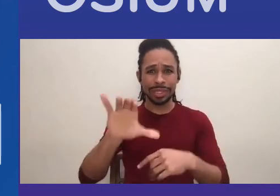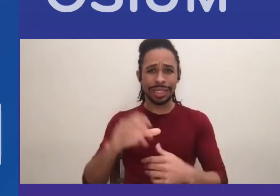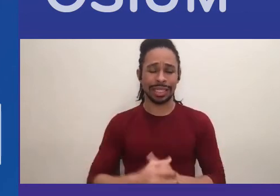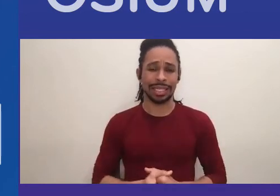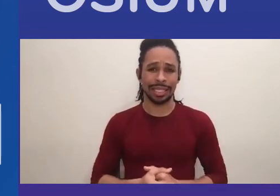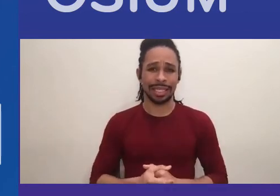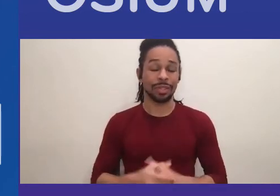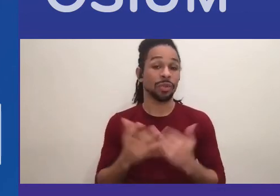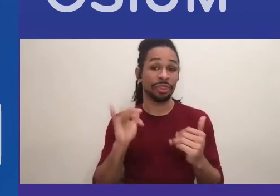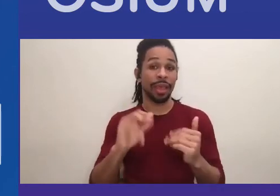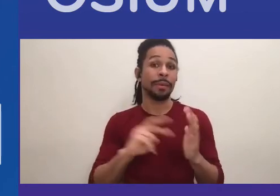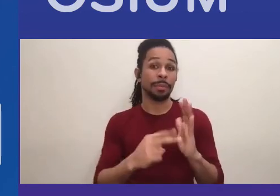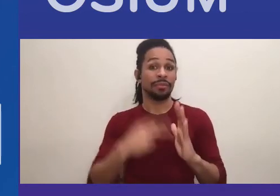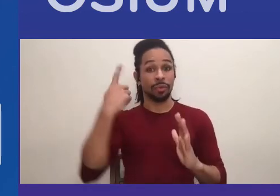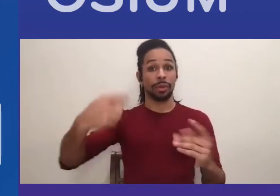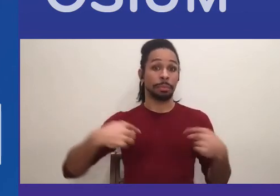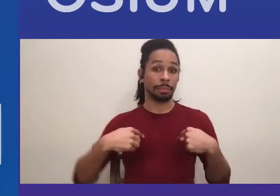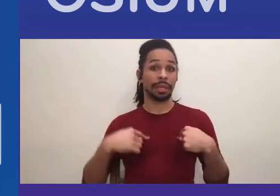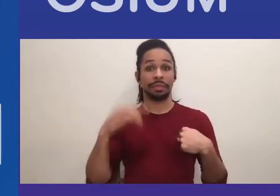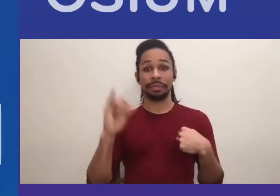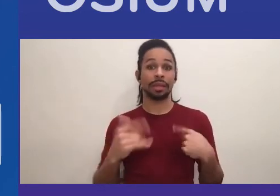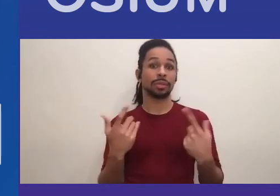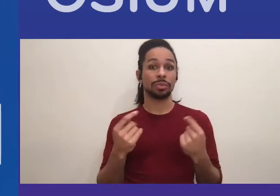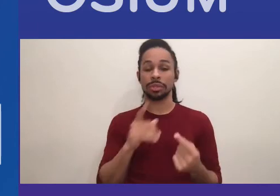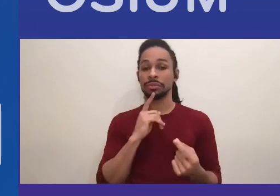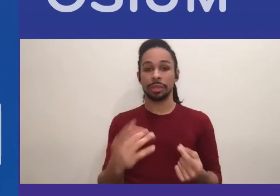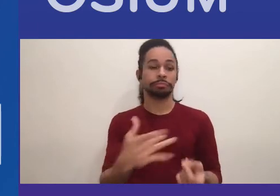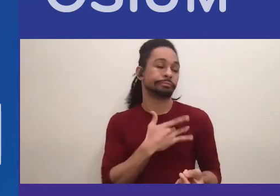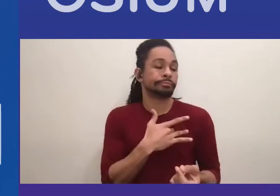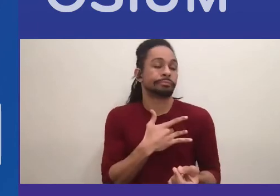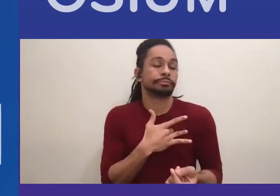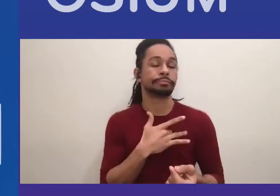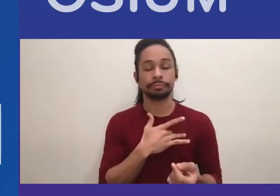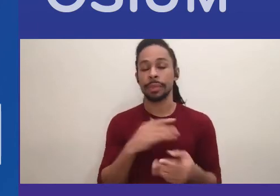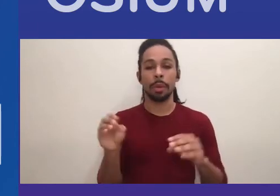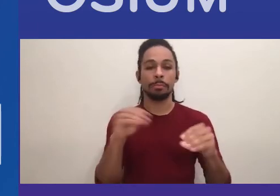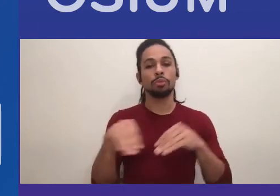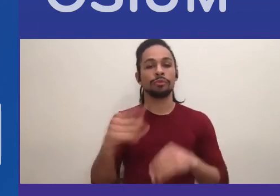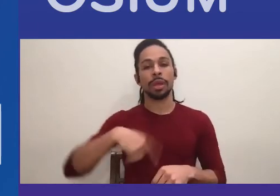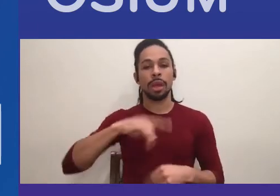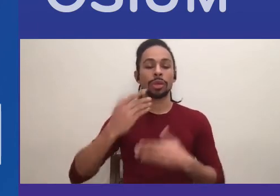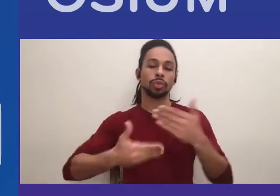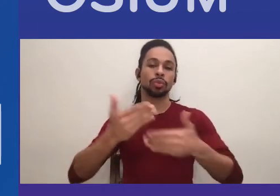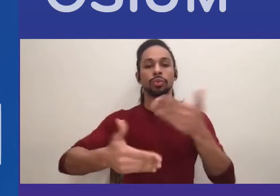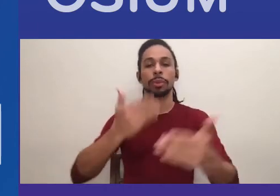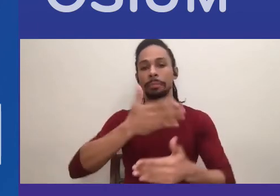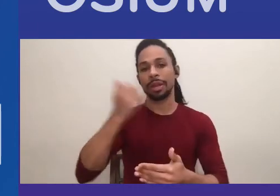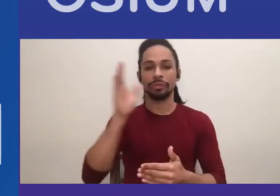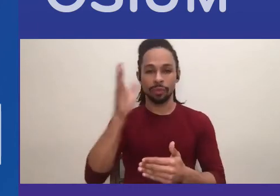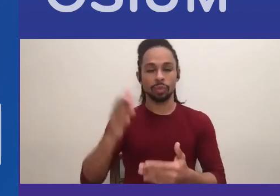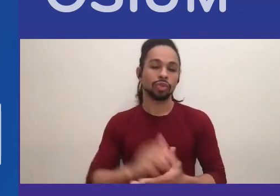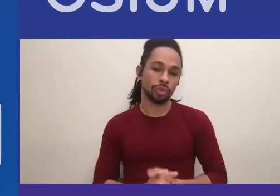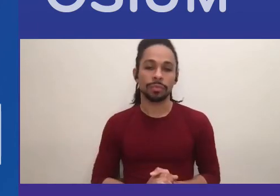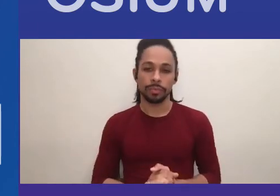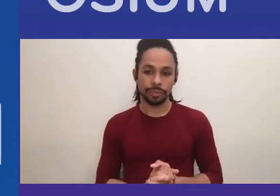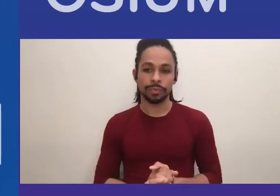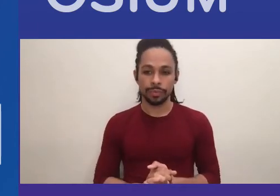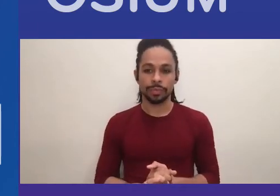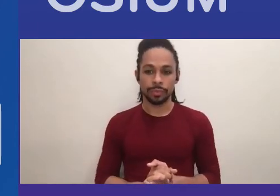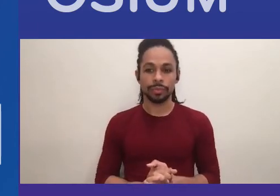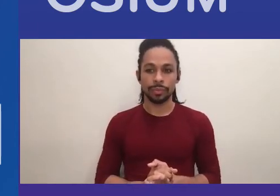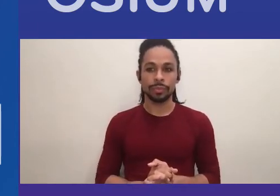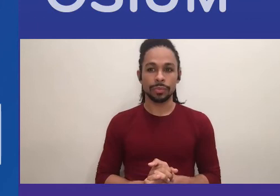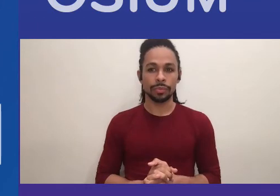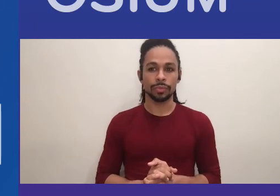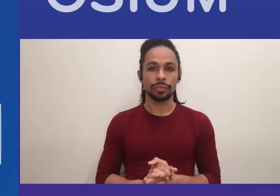me, that's what is moving us to a better future. You know, the more